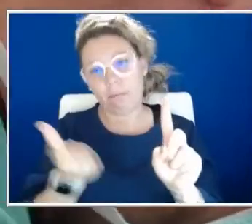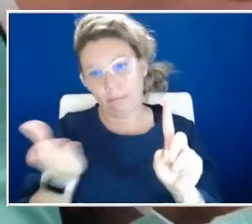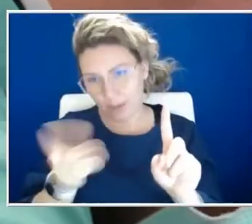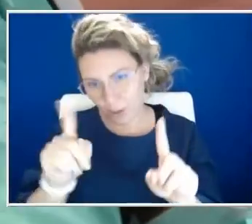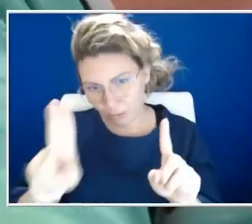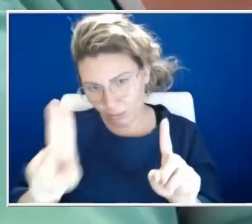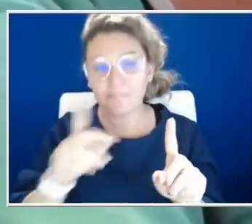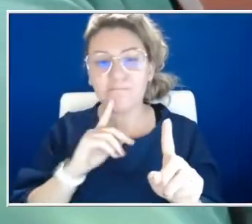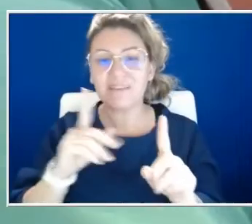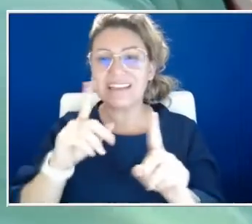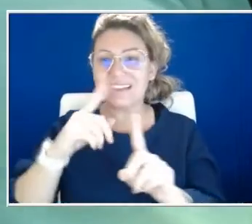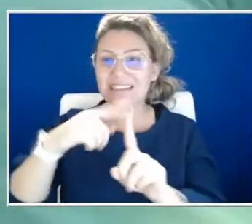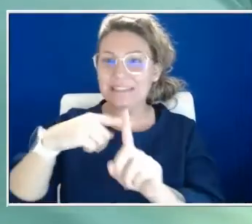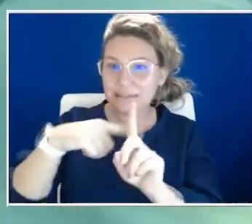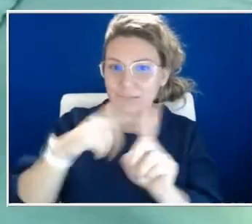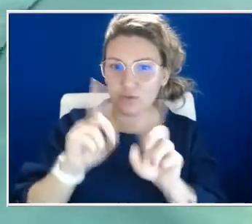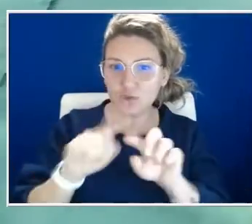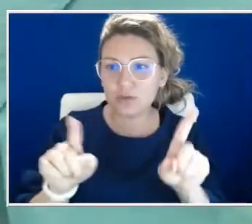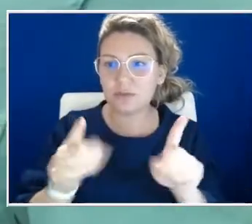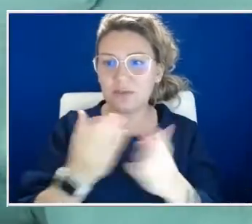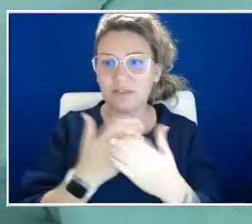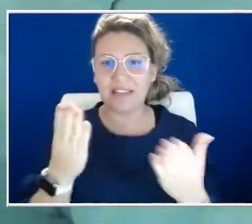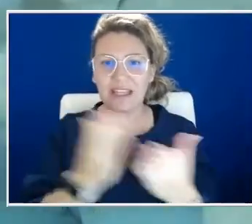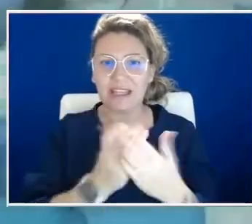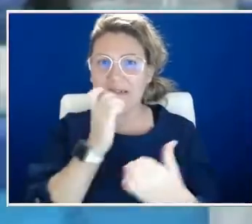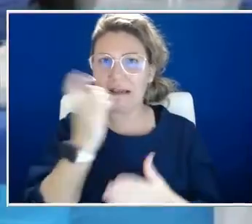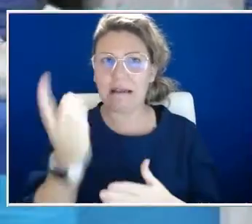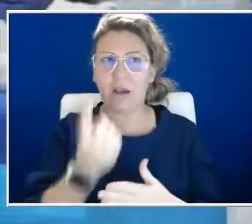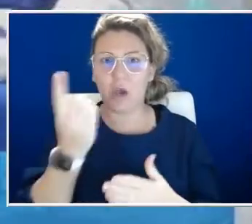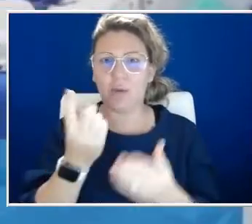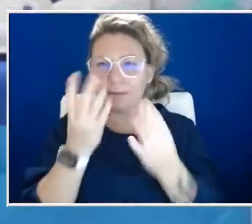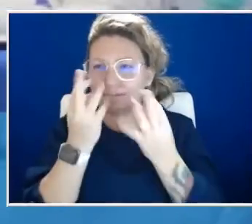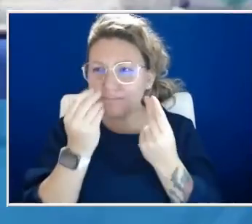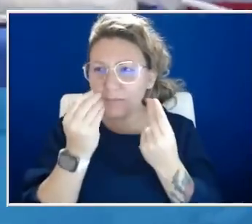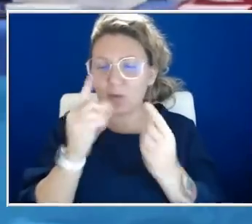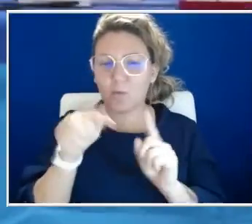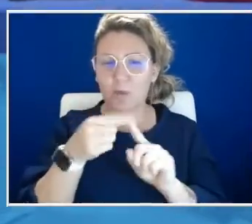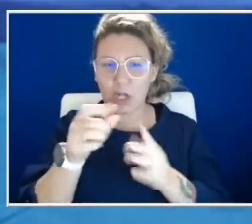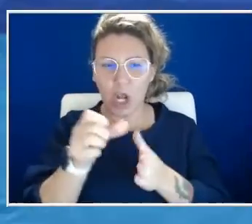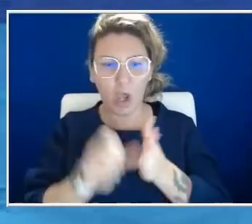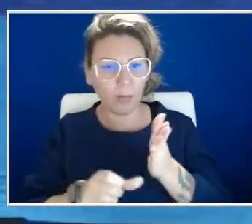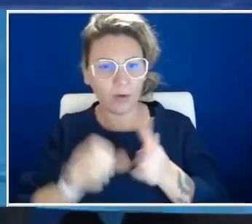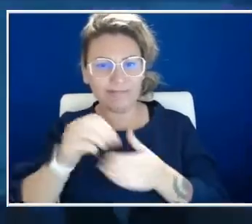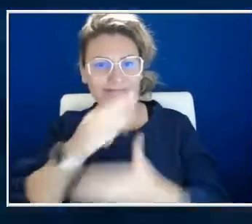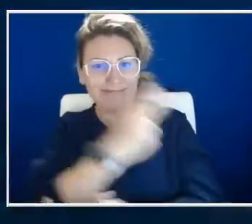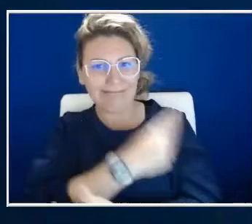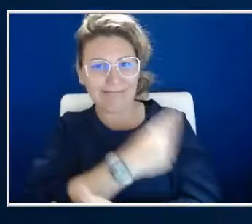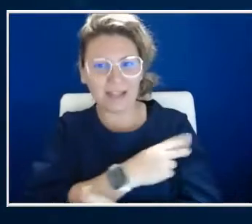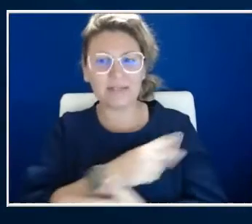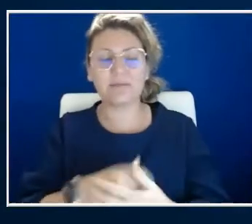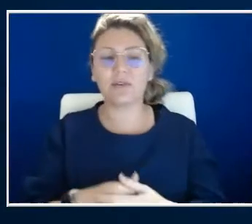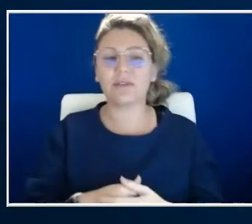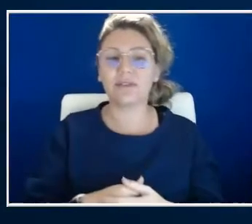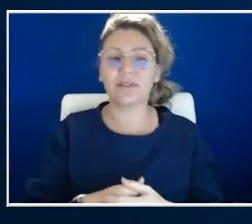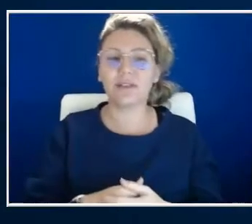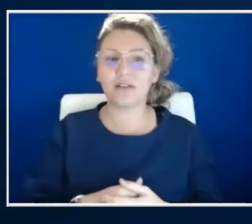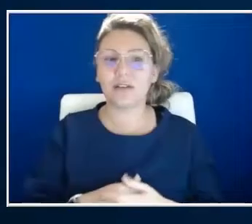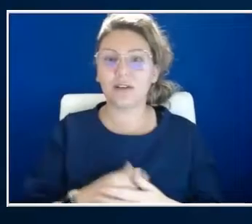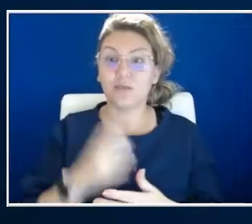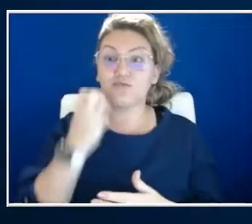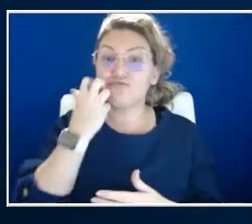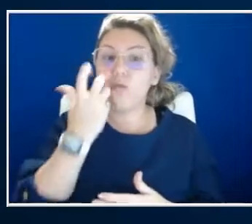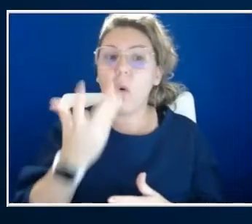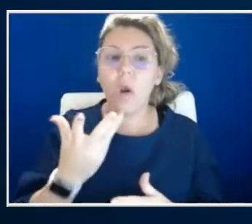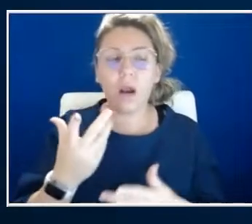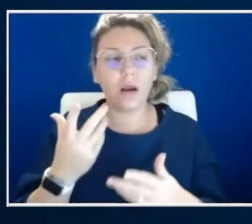different, things you don't really always consider when you're operating, in a hospital. But it was very warm. The bed